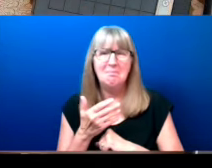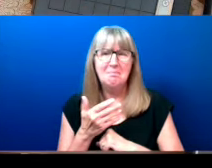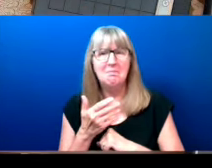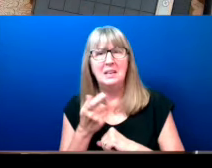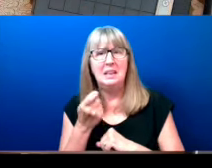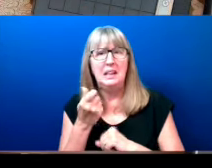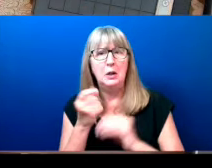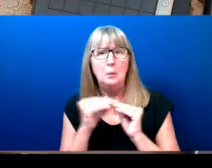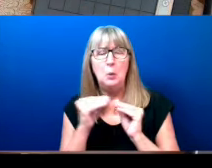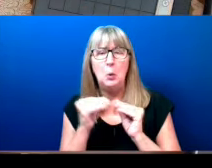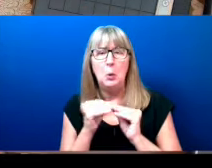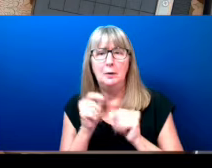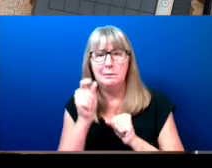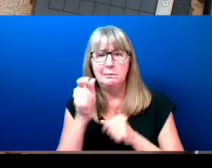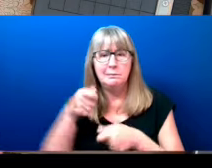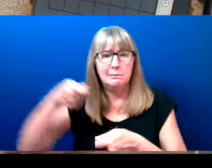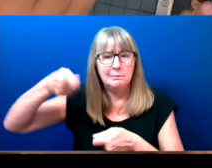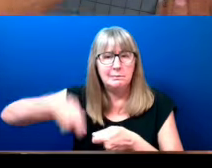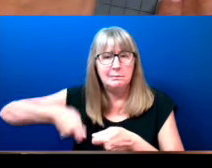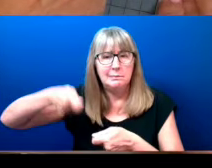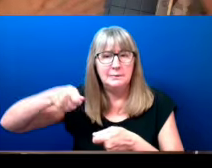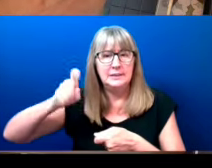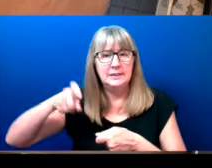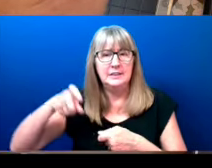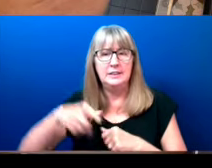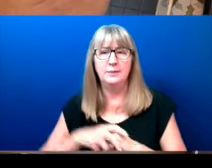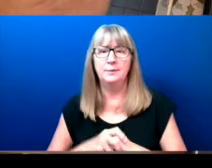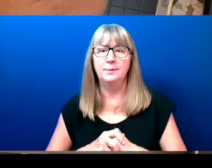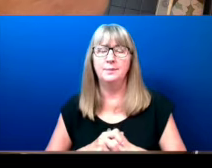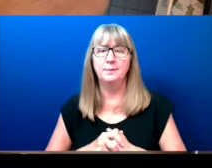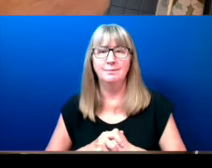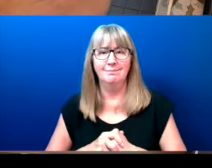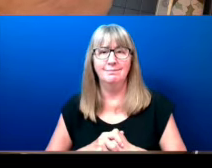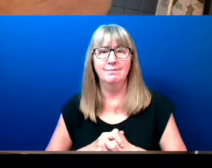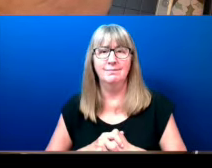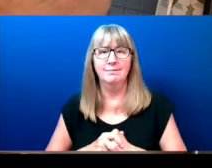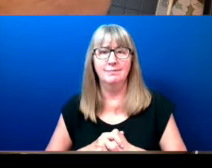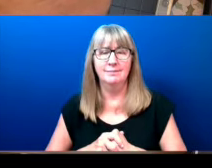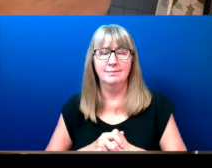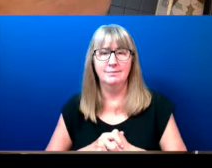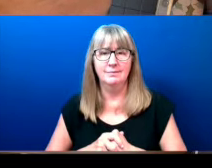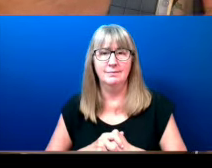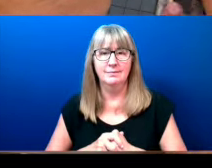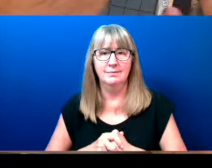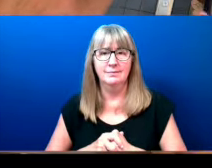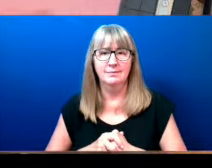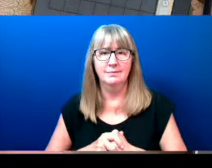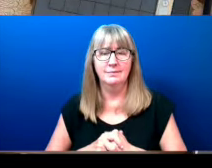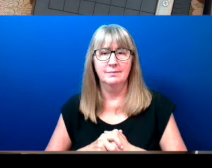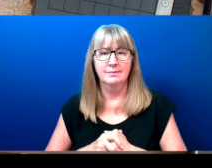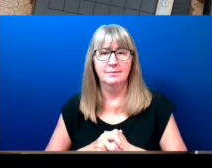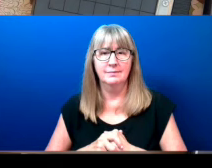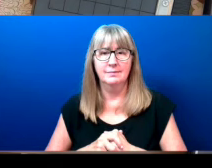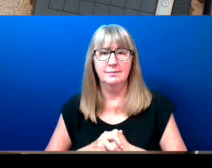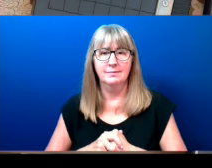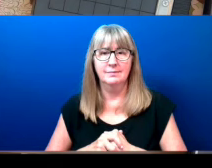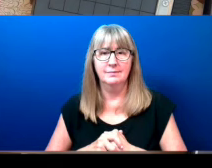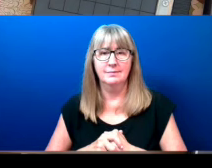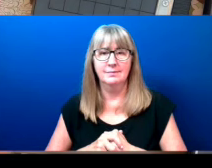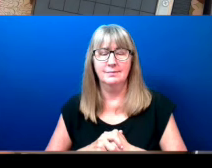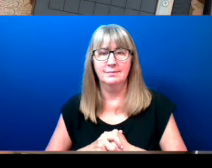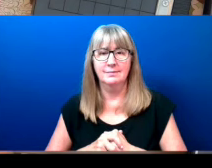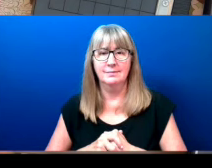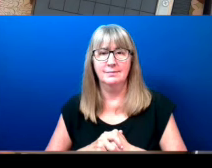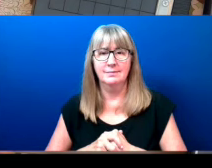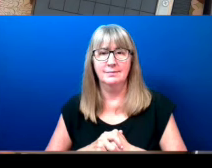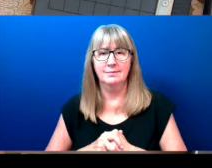And then I might have to trim that just a tad, and then I will stick that